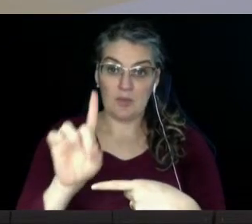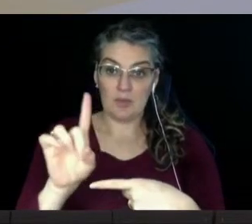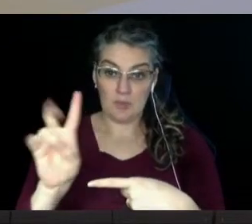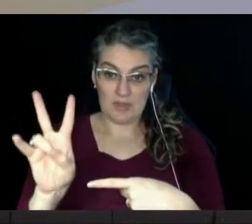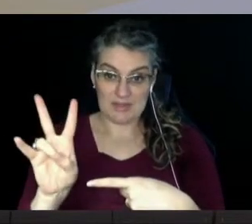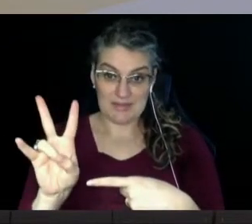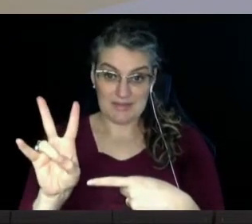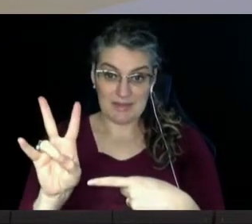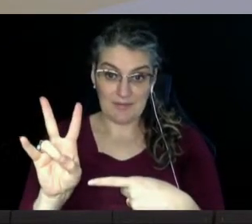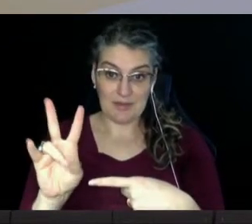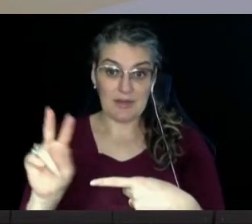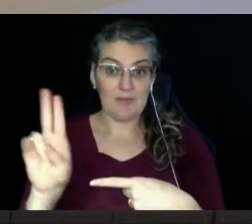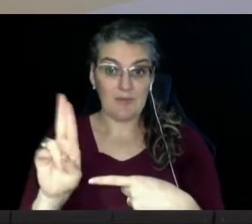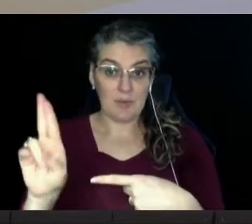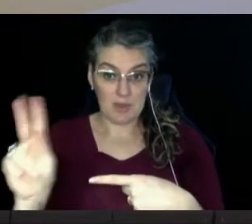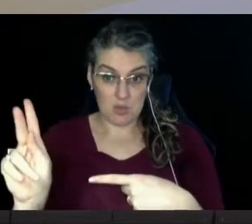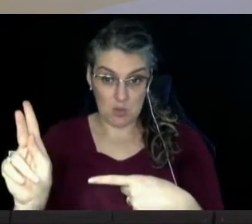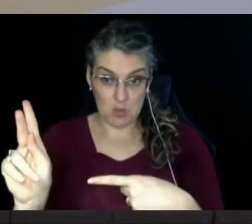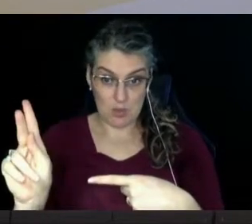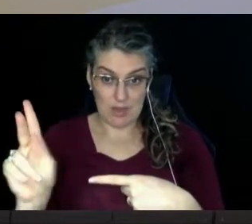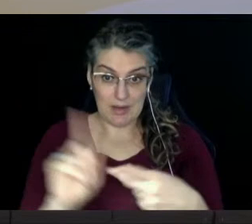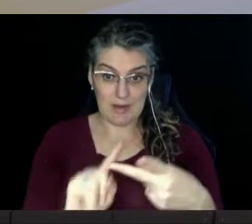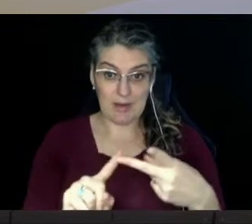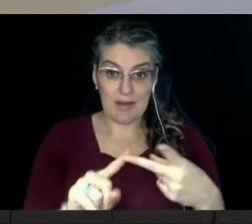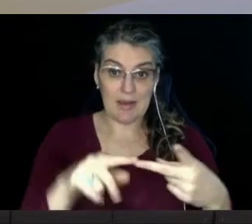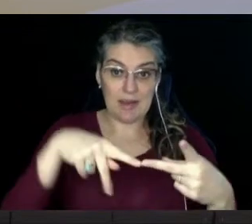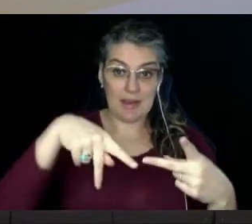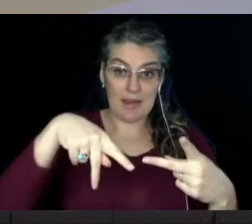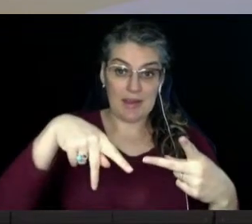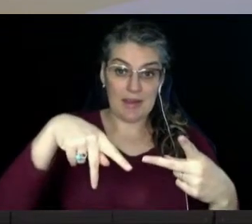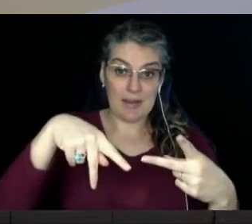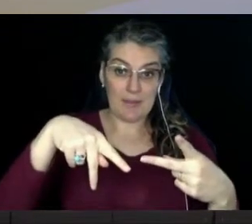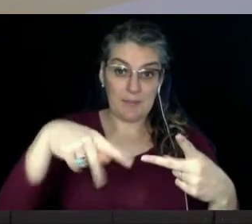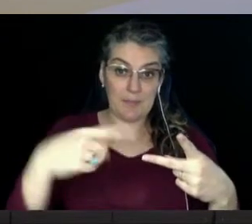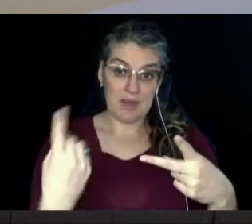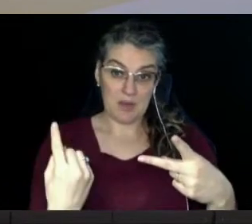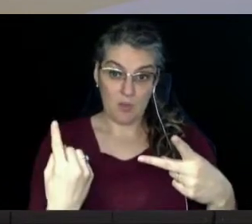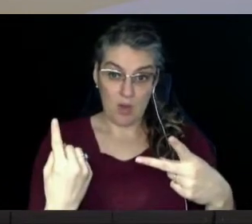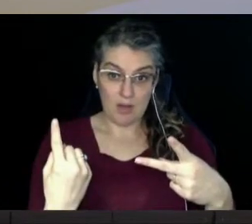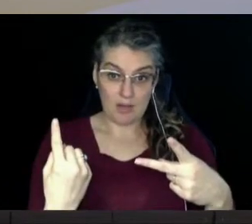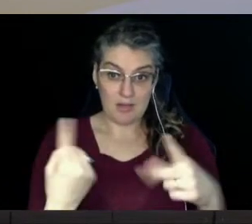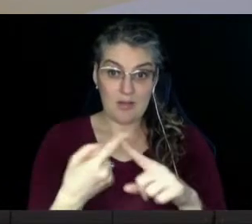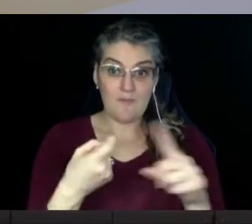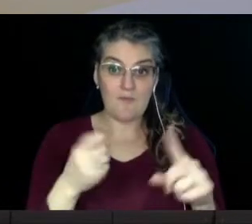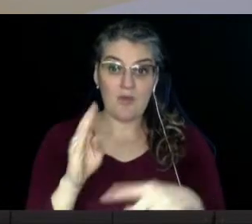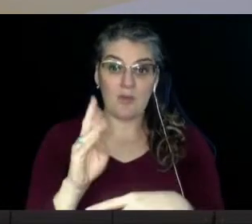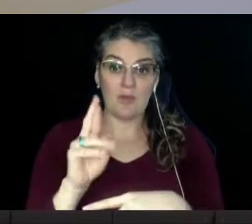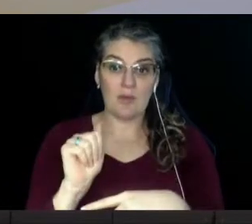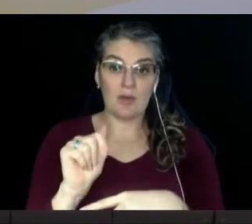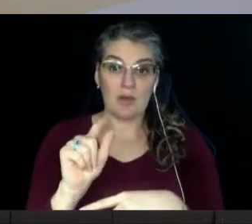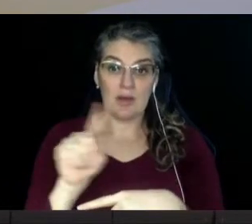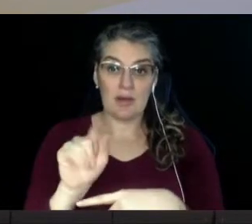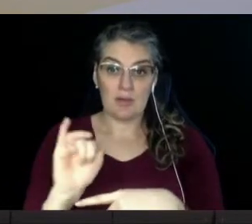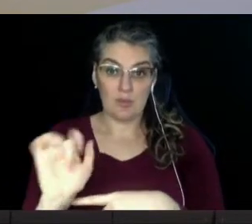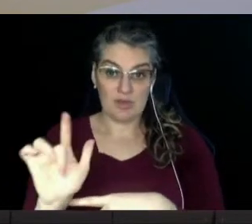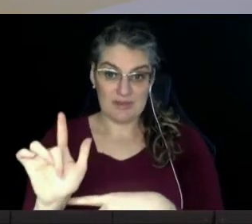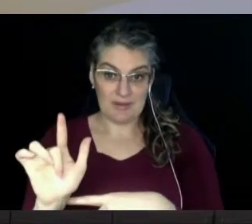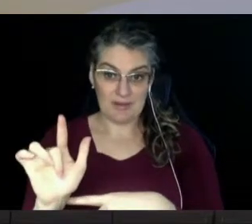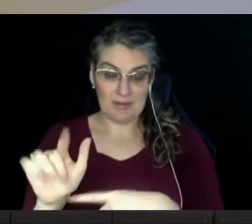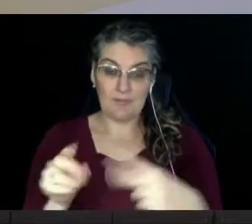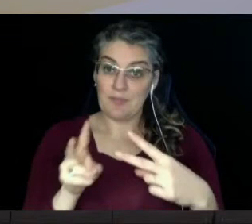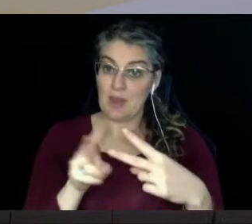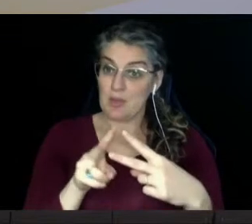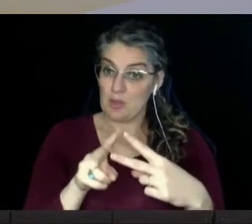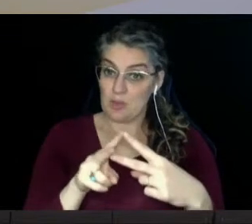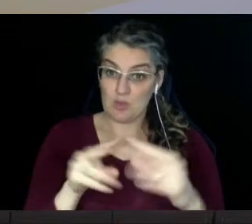the P.1, associated with Brazil. The variants of concern are more transmissible, they result